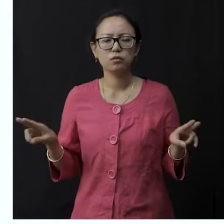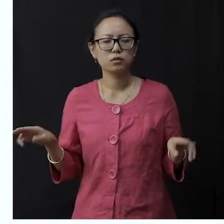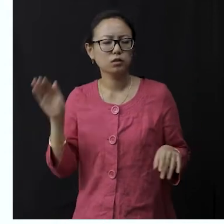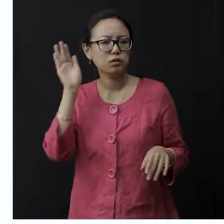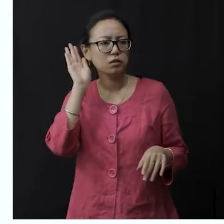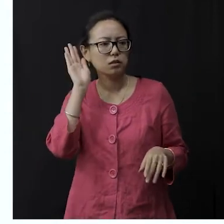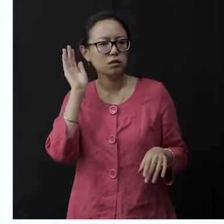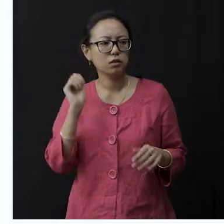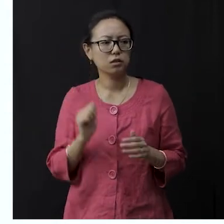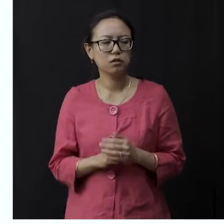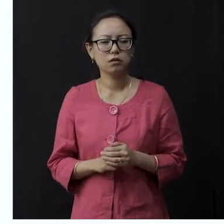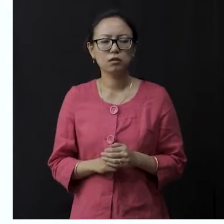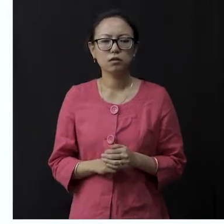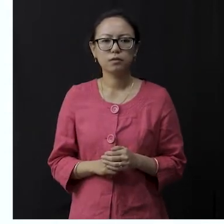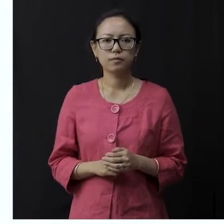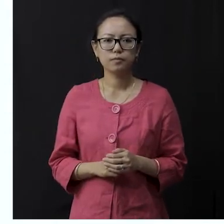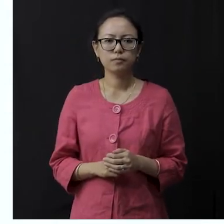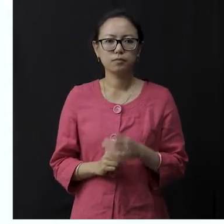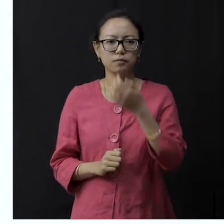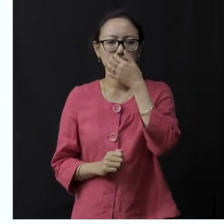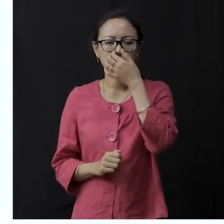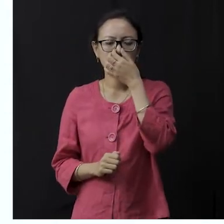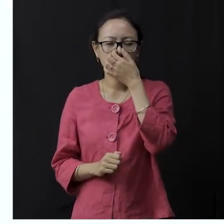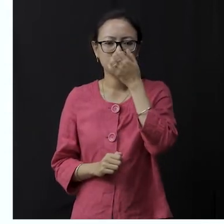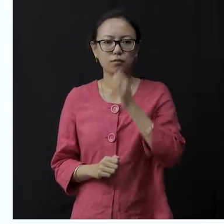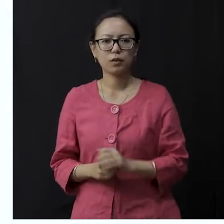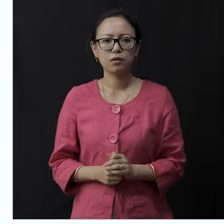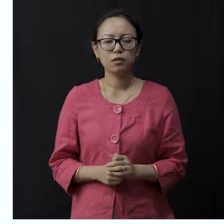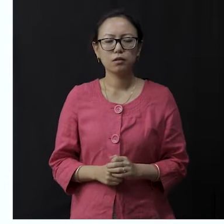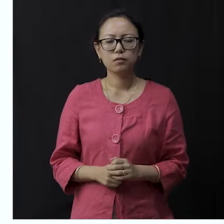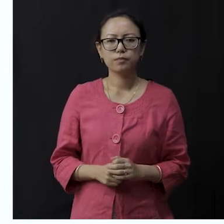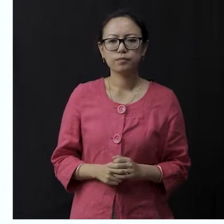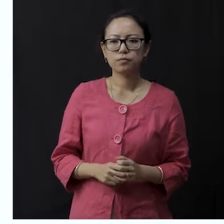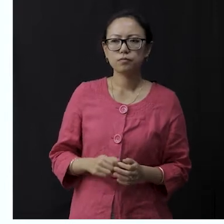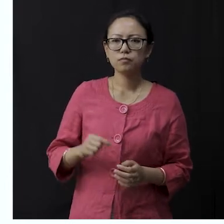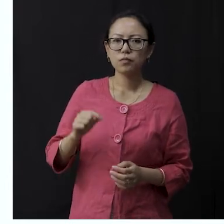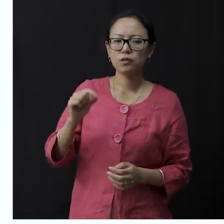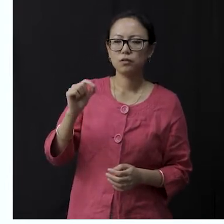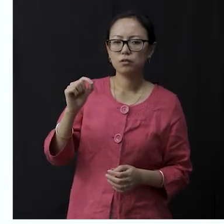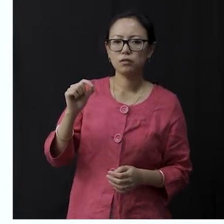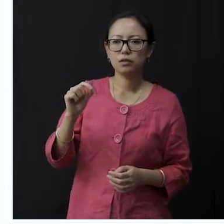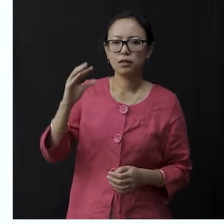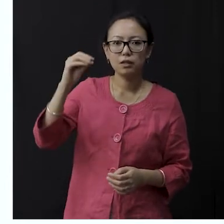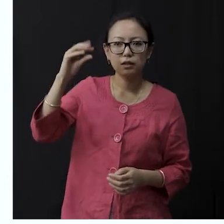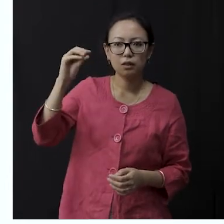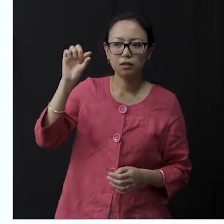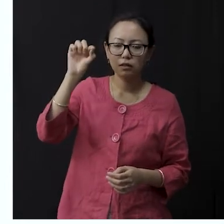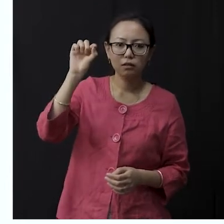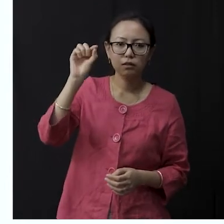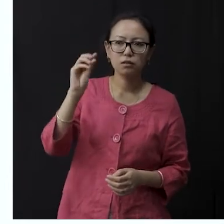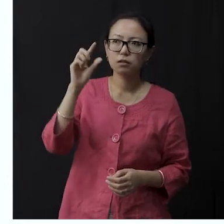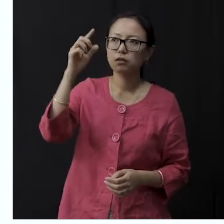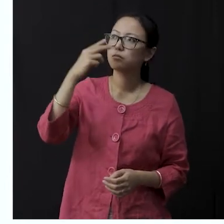birds. You also hear the these fireflies flying around, the sound. You also